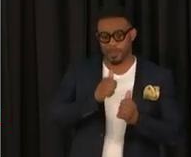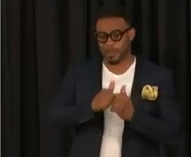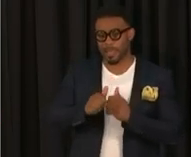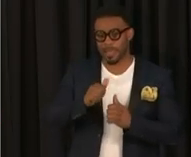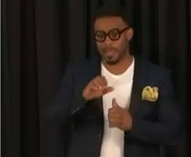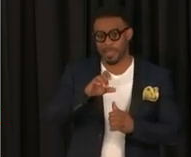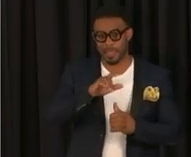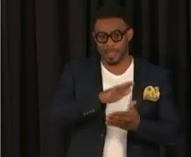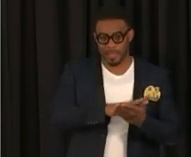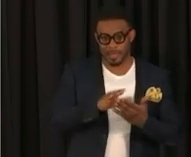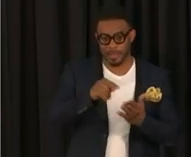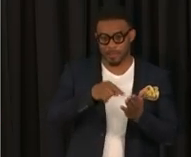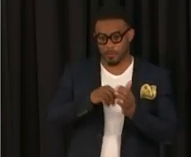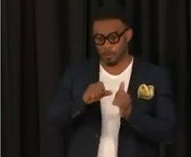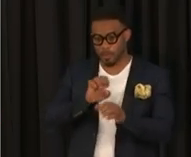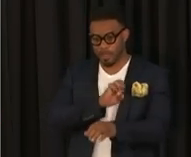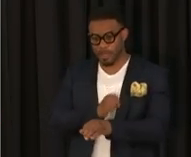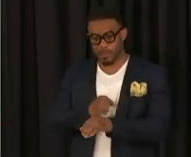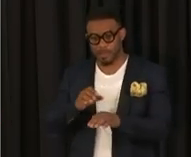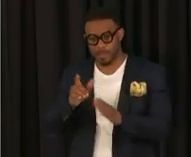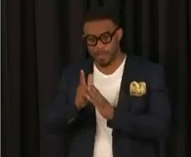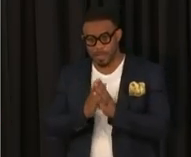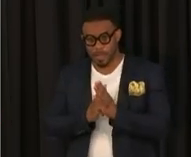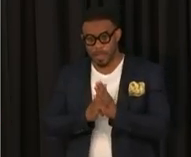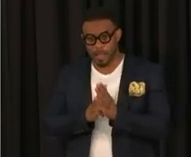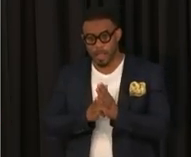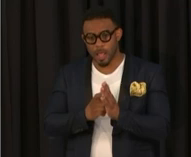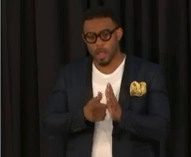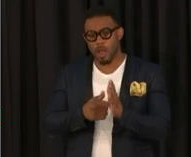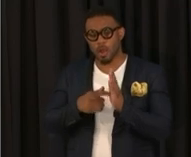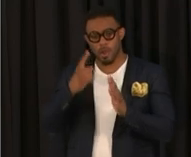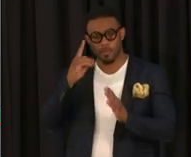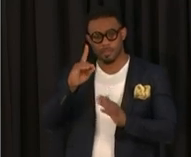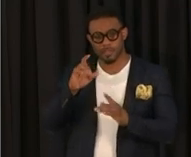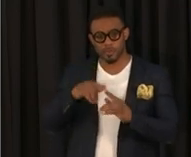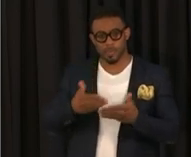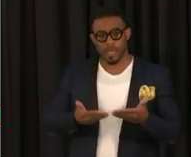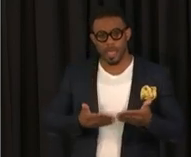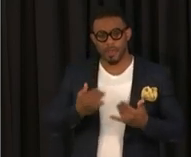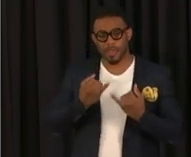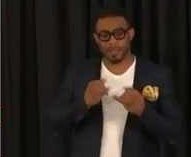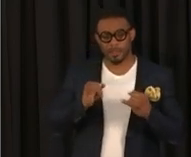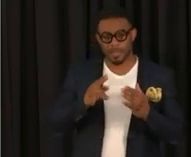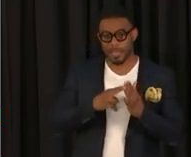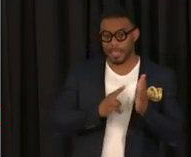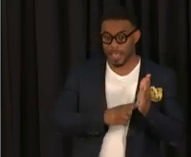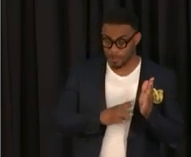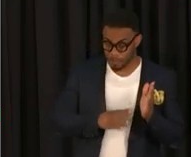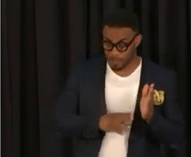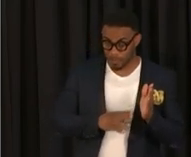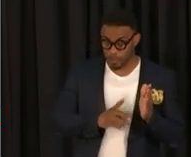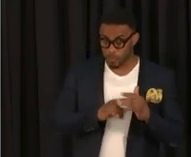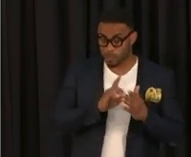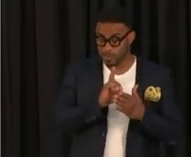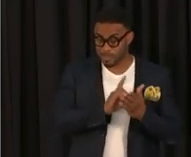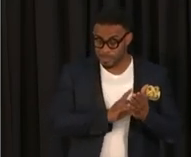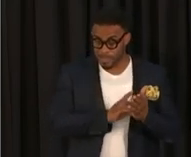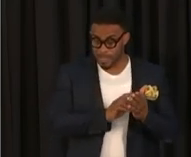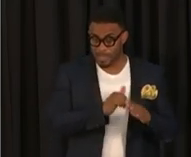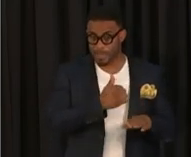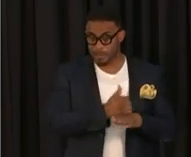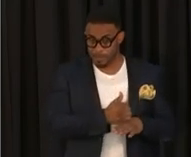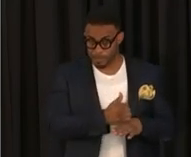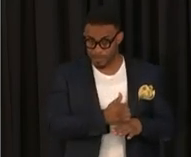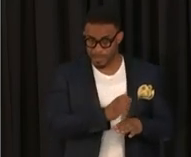the passage of the Clean and Affordable Energy Act that called for the district to hire an independent contractor to design